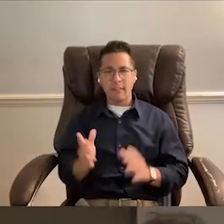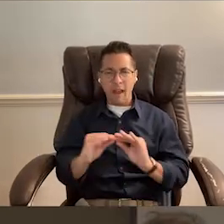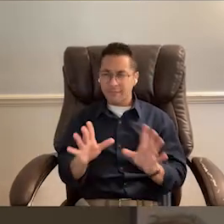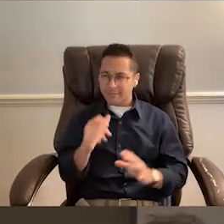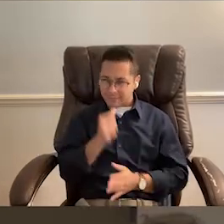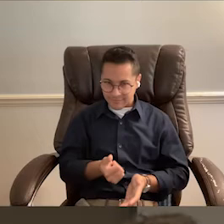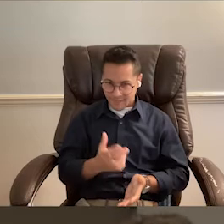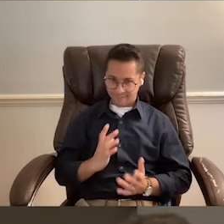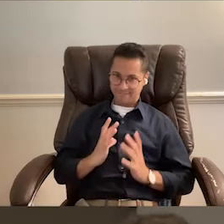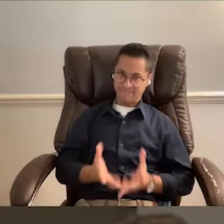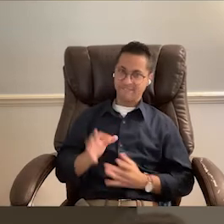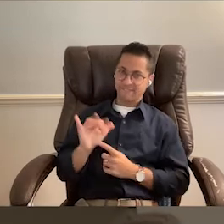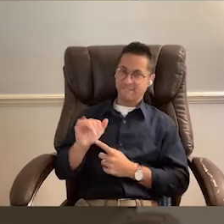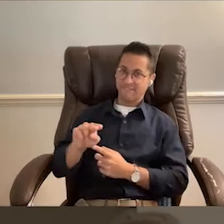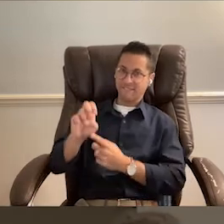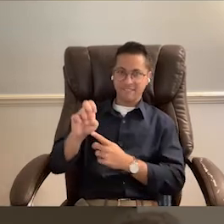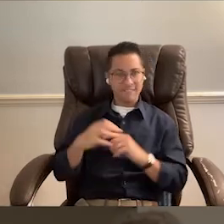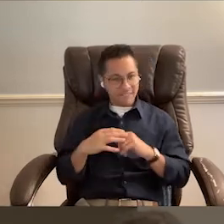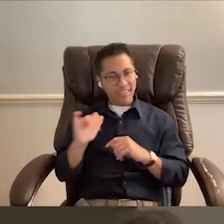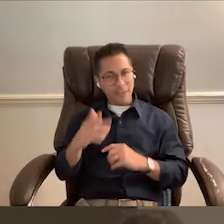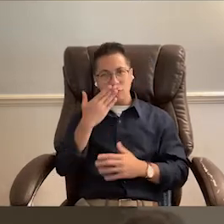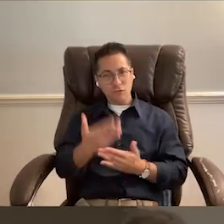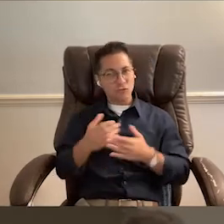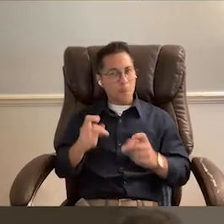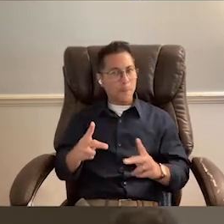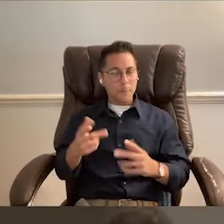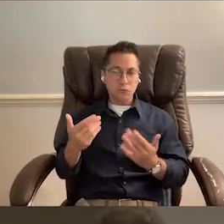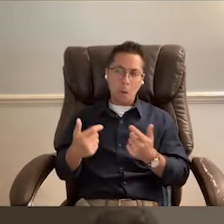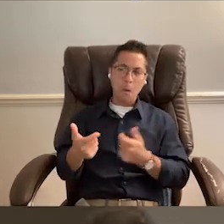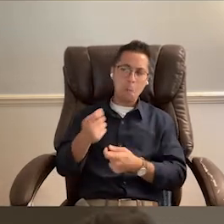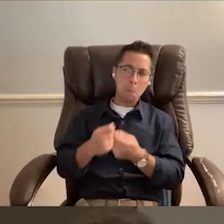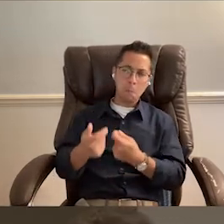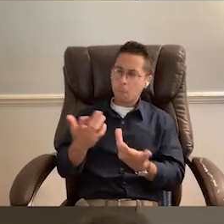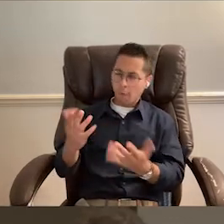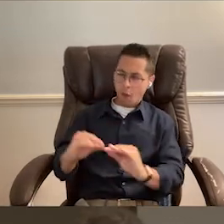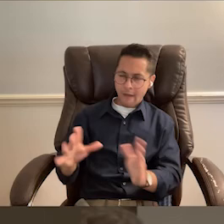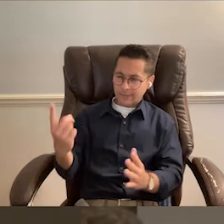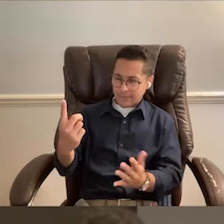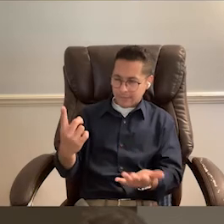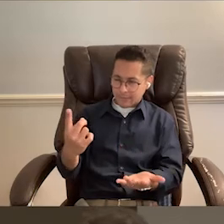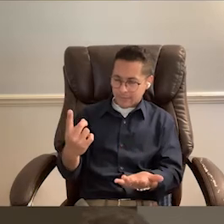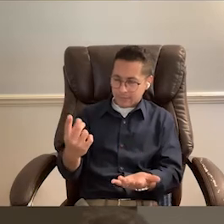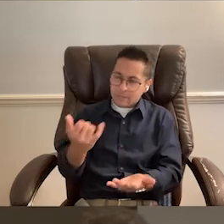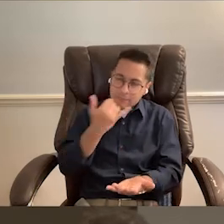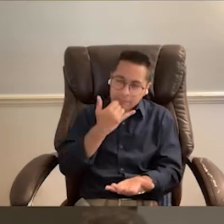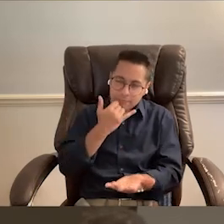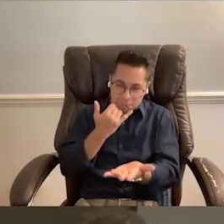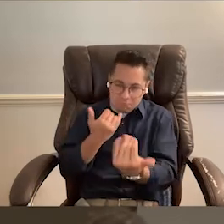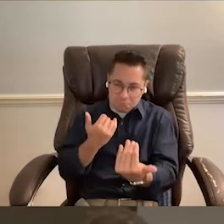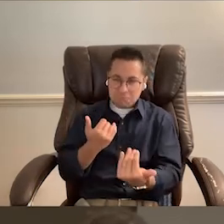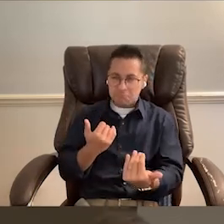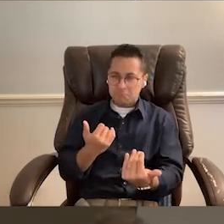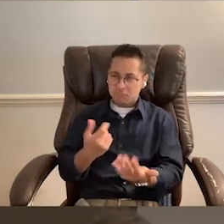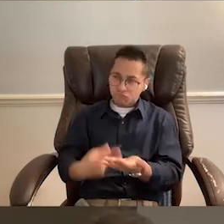they're fine. But if they say they're fine and they're obviously not, okay, I think, like, for example, then would be a good time to, like, try